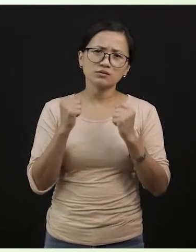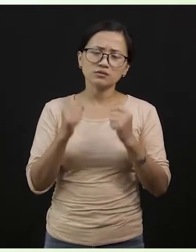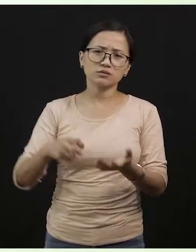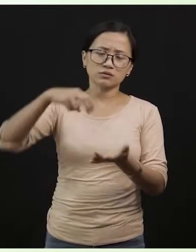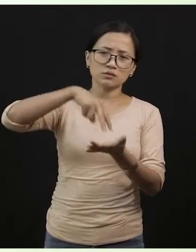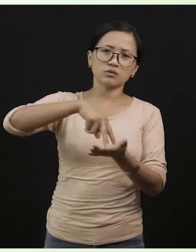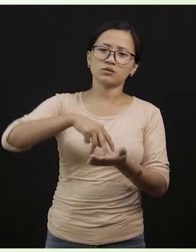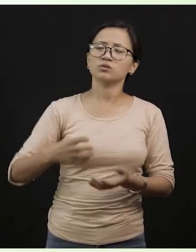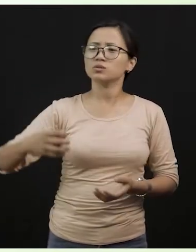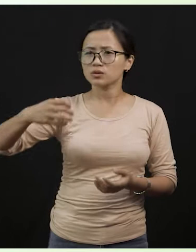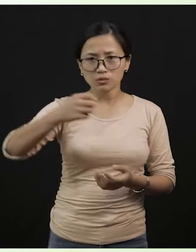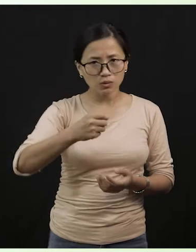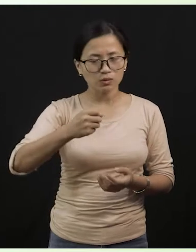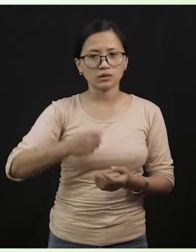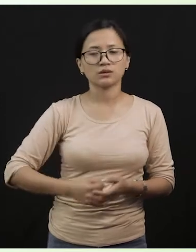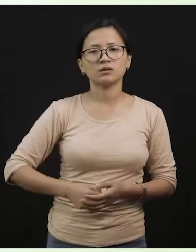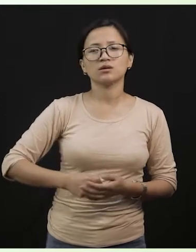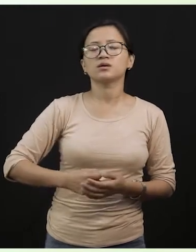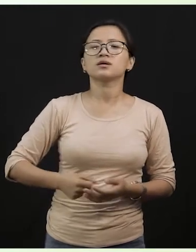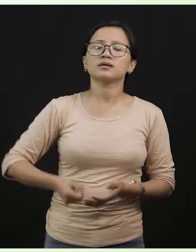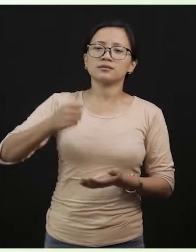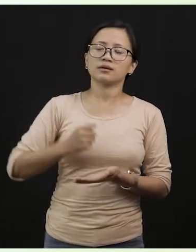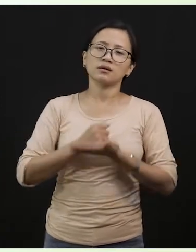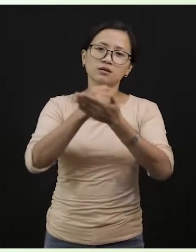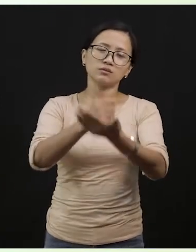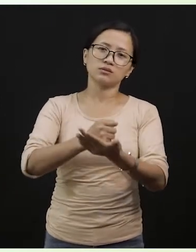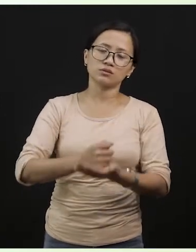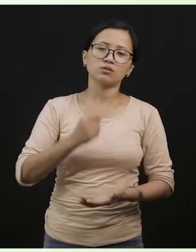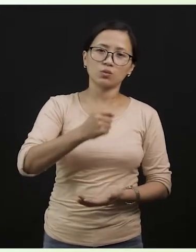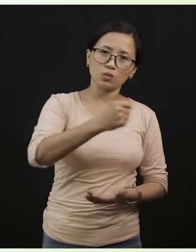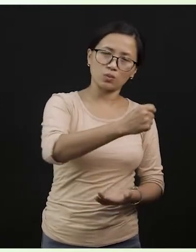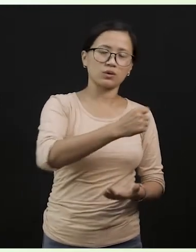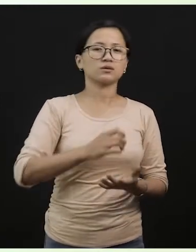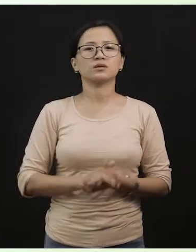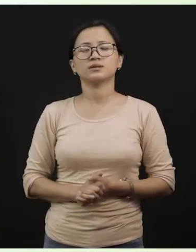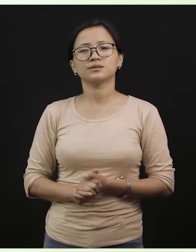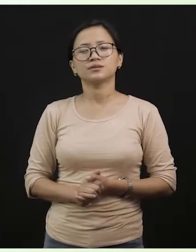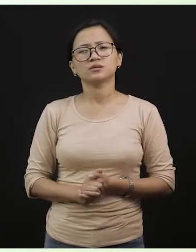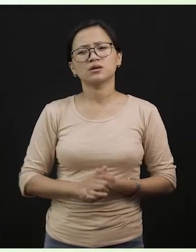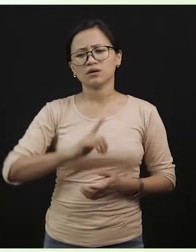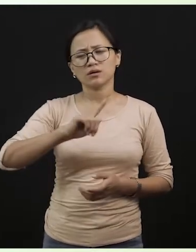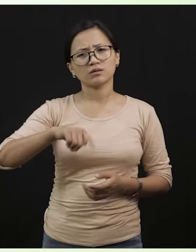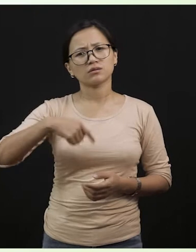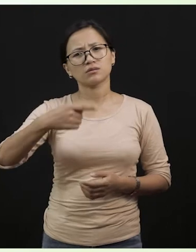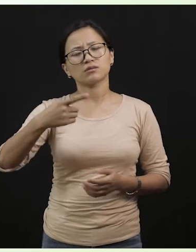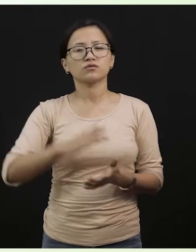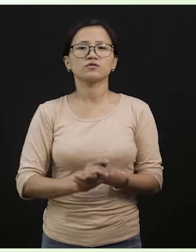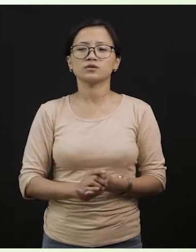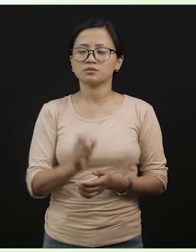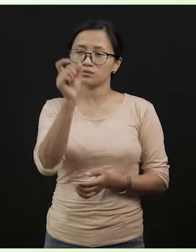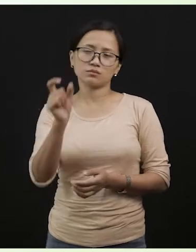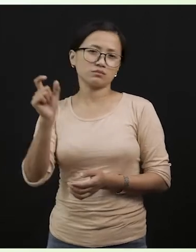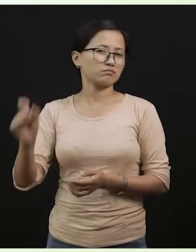can hold her, or you can give her a walking stick and help her. Every old person does not sit on a wheelchair.